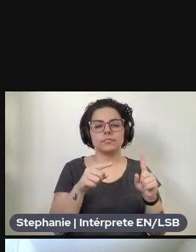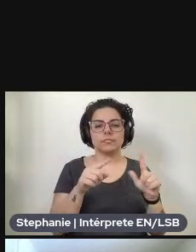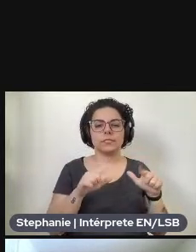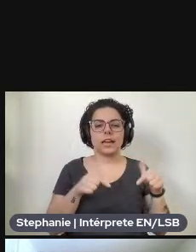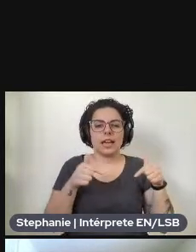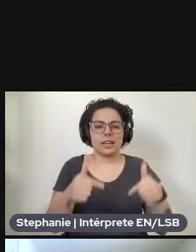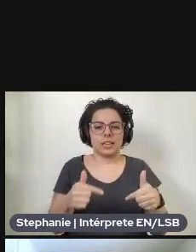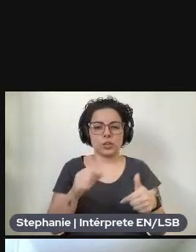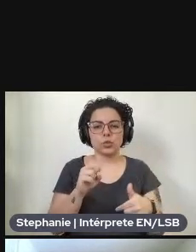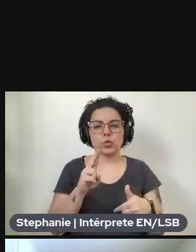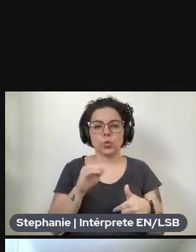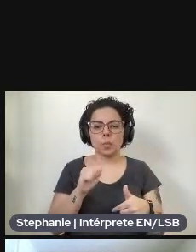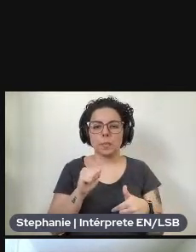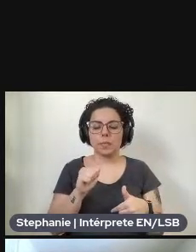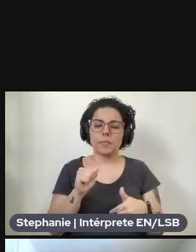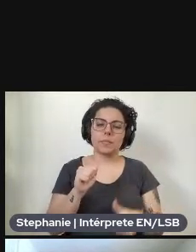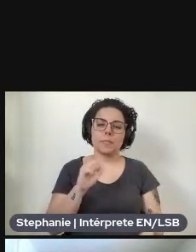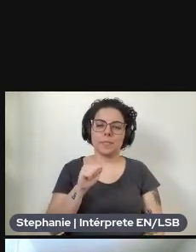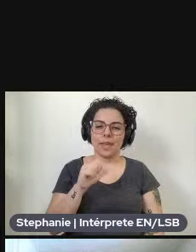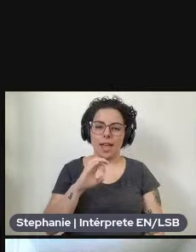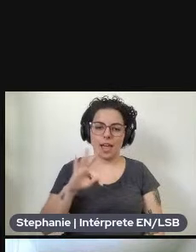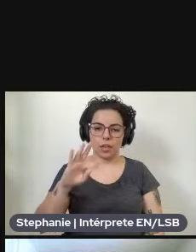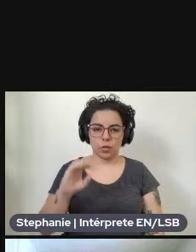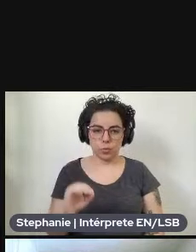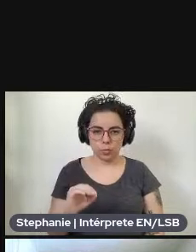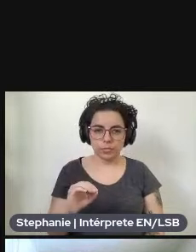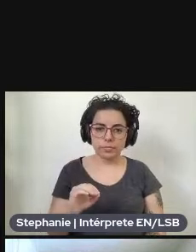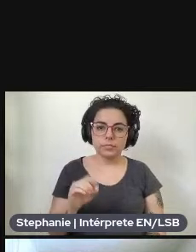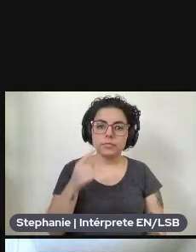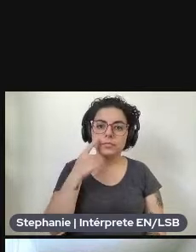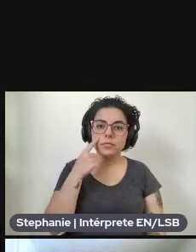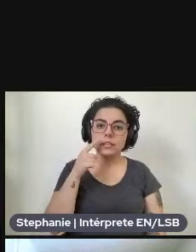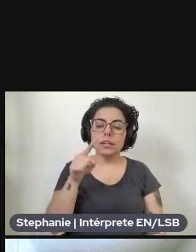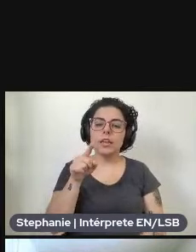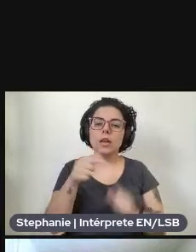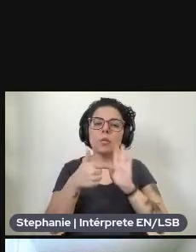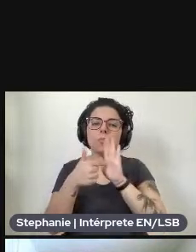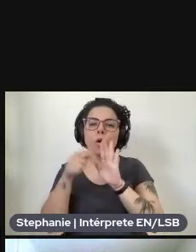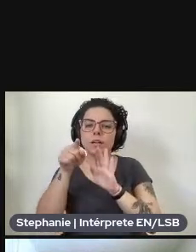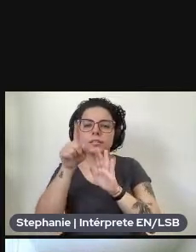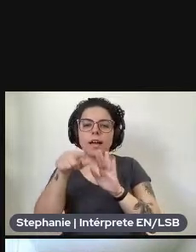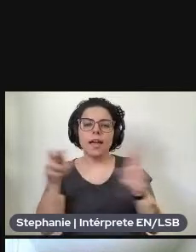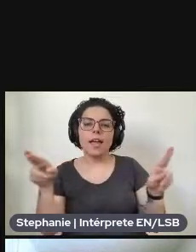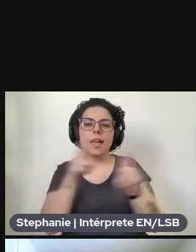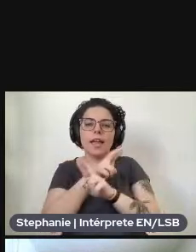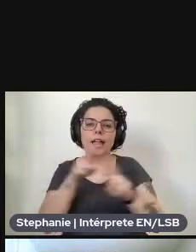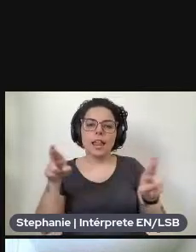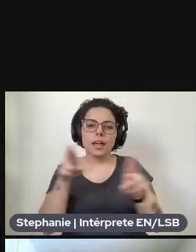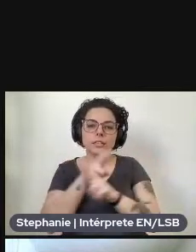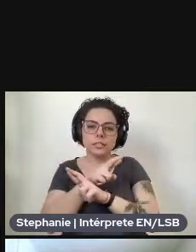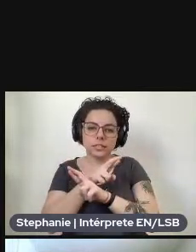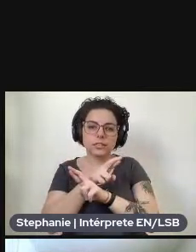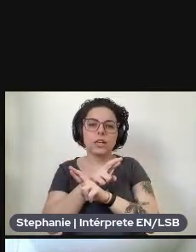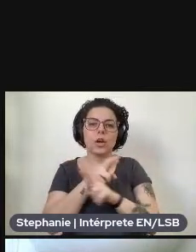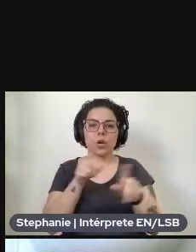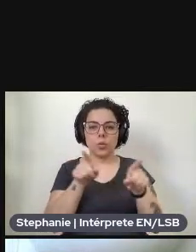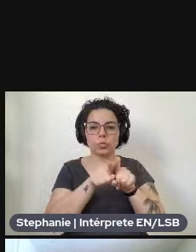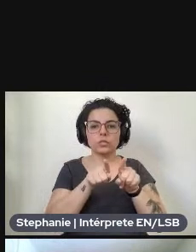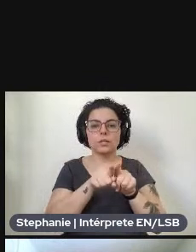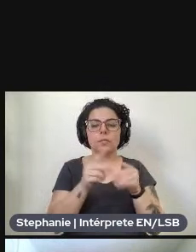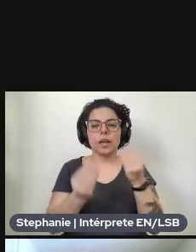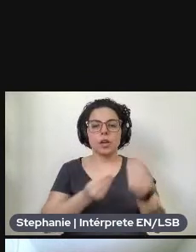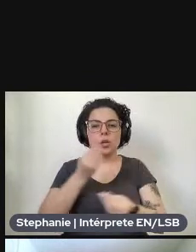The square levels indicate equivalent relations, and the round levels,